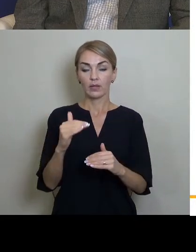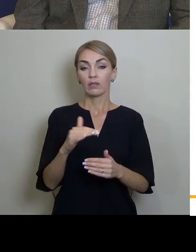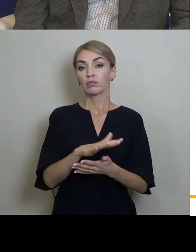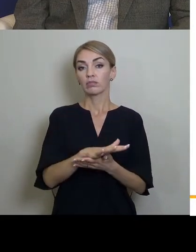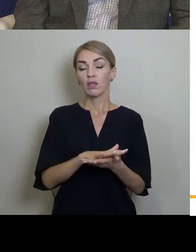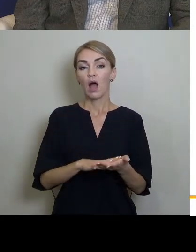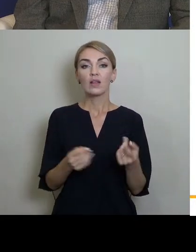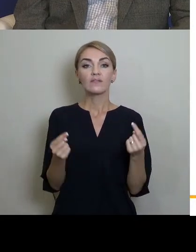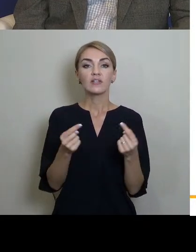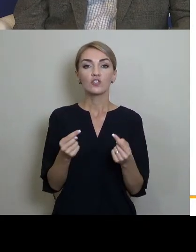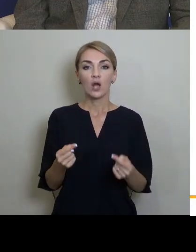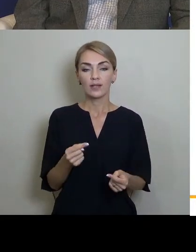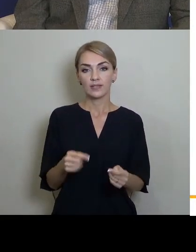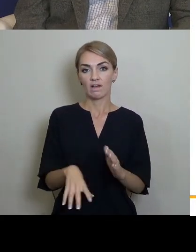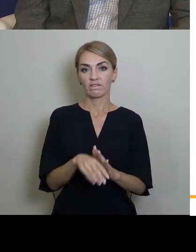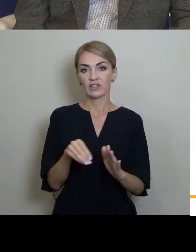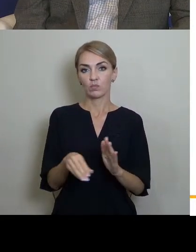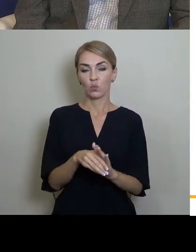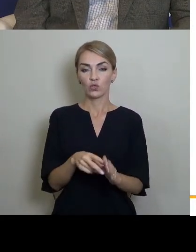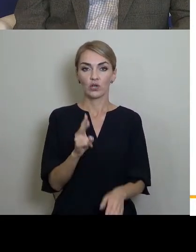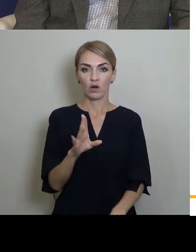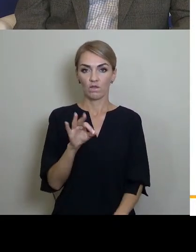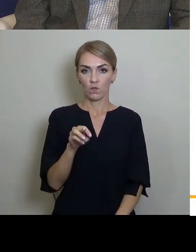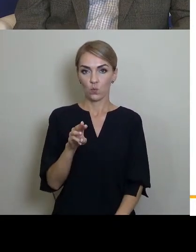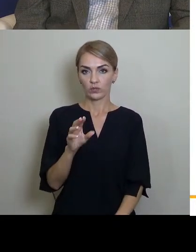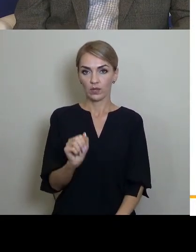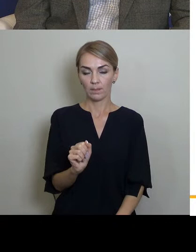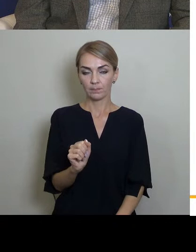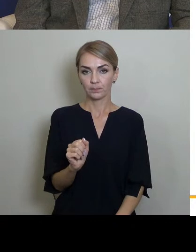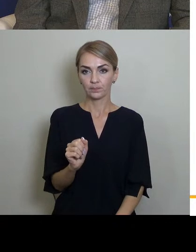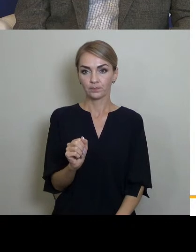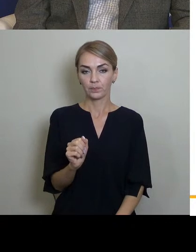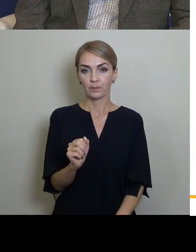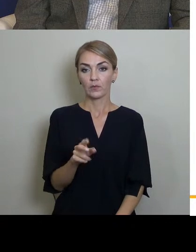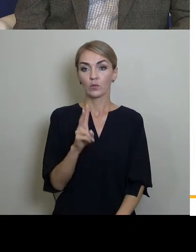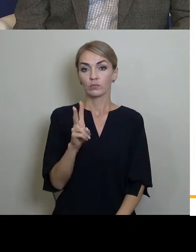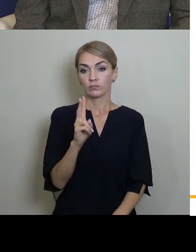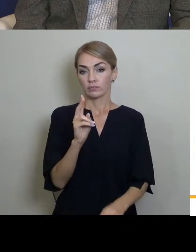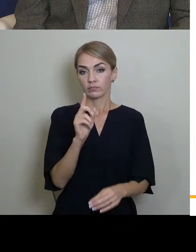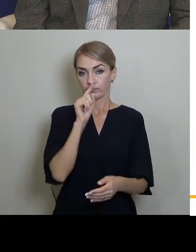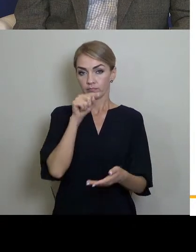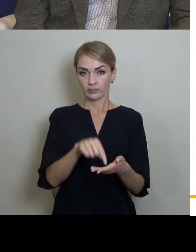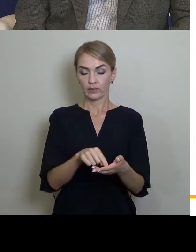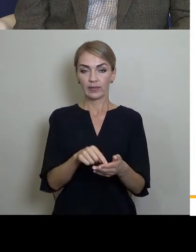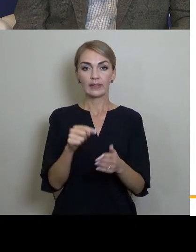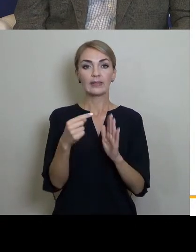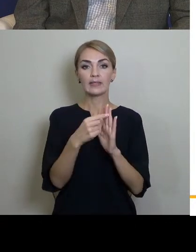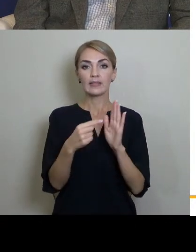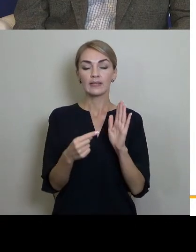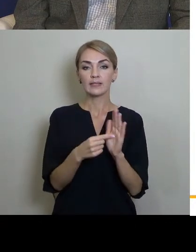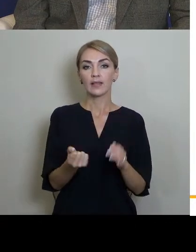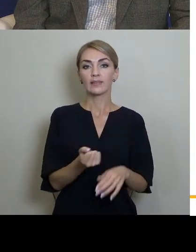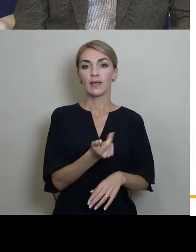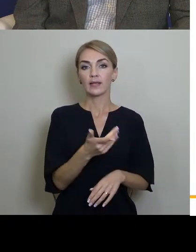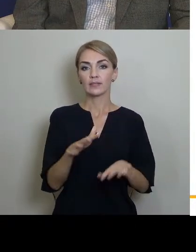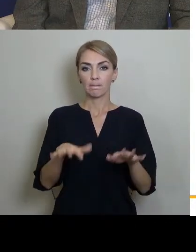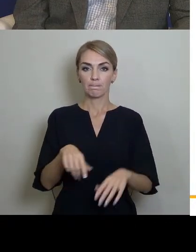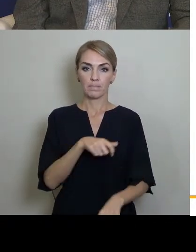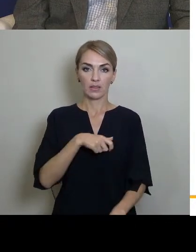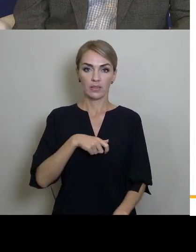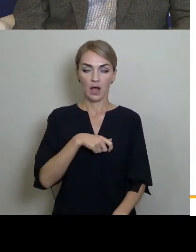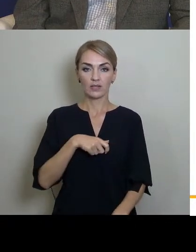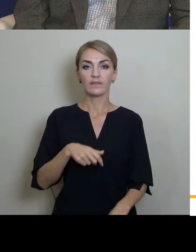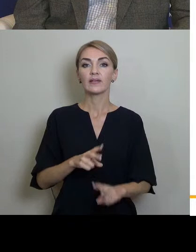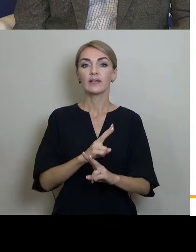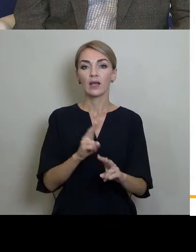Then we define the electoral quota. That's the sum of votes for the party that overcame threshold is divided by the number of mandates that are